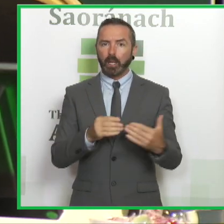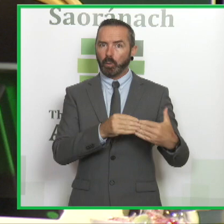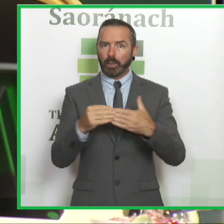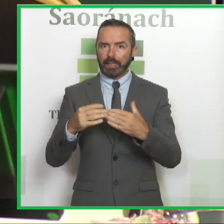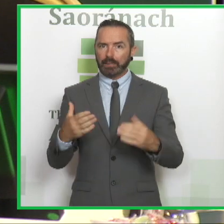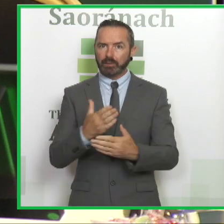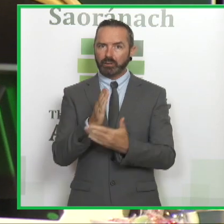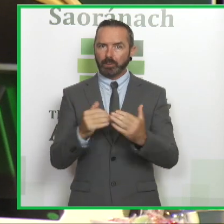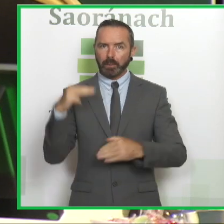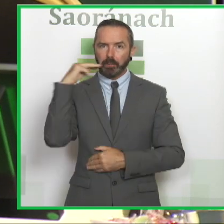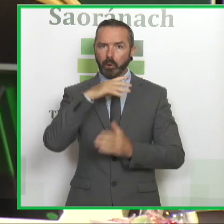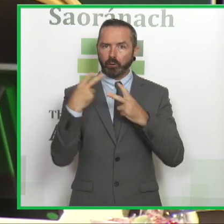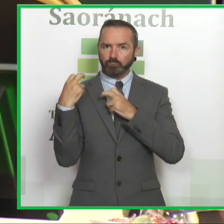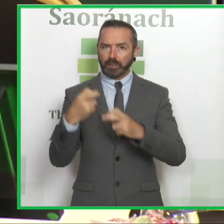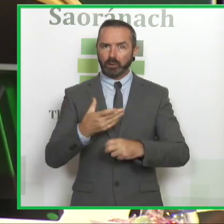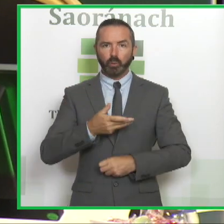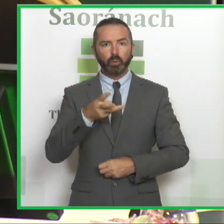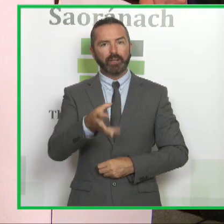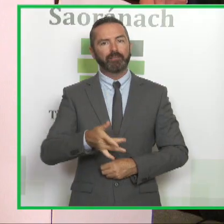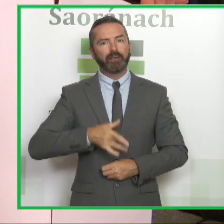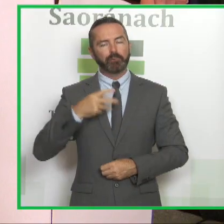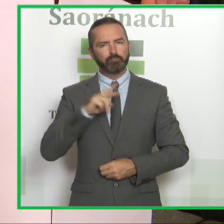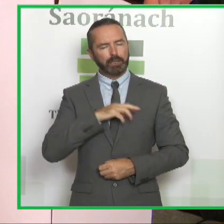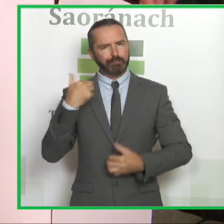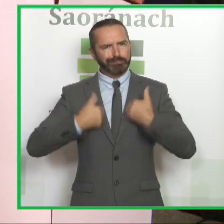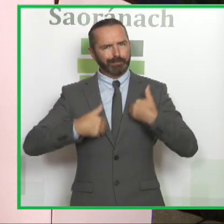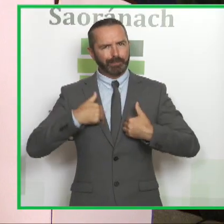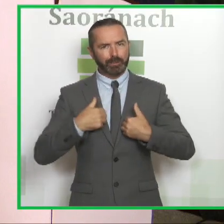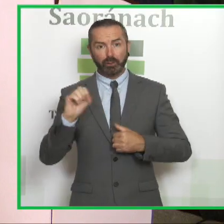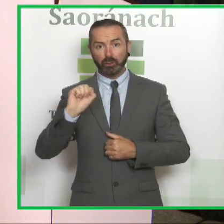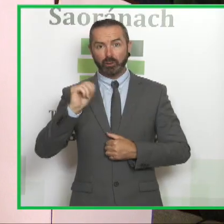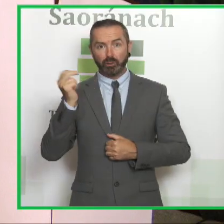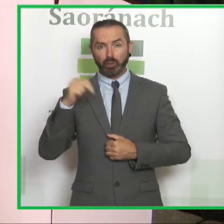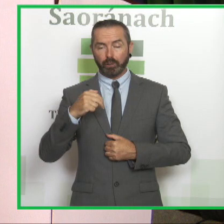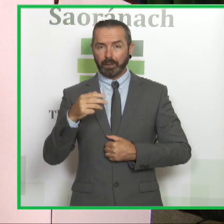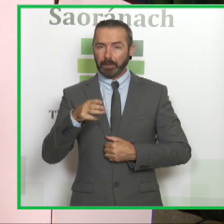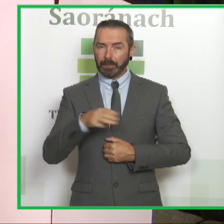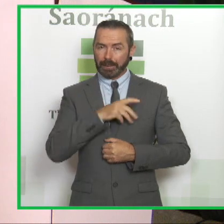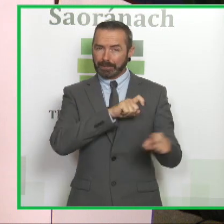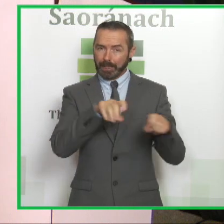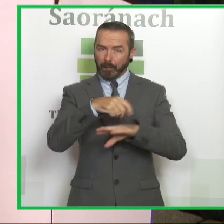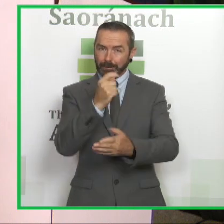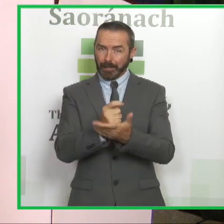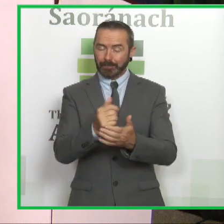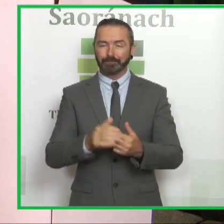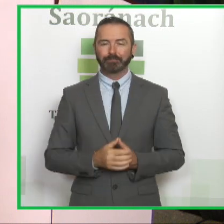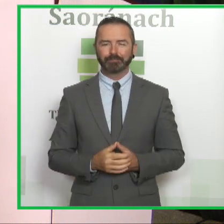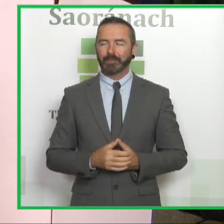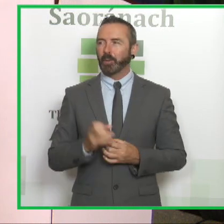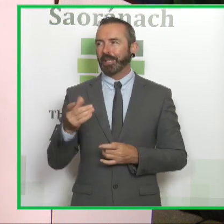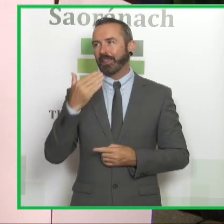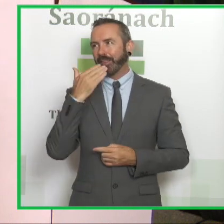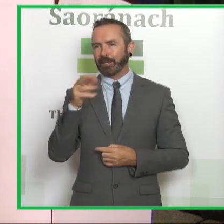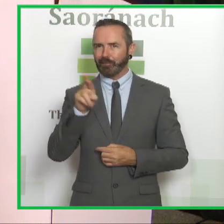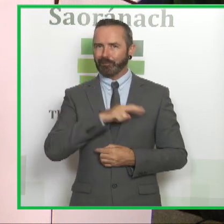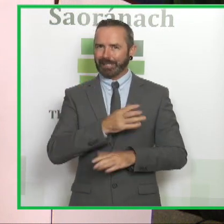know you're going to find very interesting. So, Sean, again, if I can ask you please to keep your time. Thank you. Thanks so much. You're a real taskmaster there, Paul.